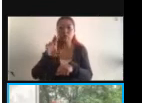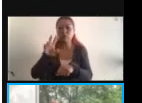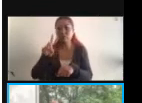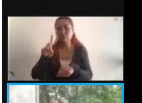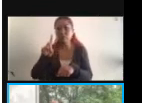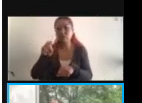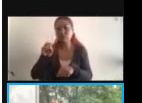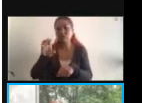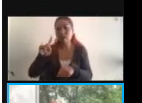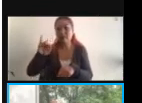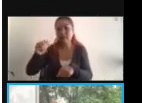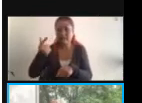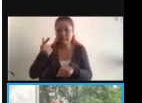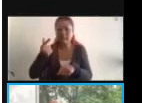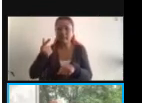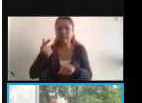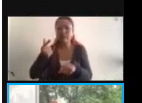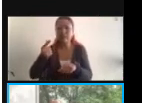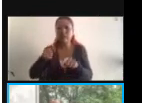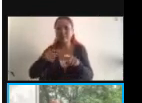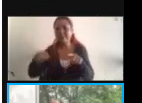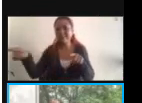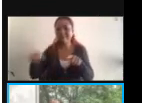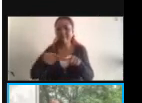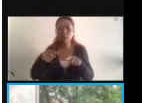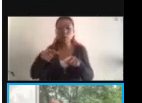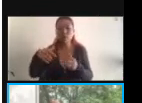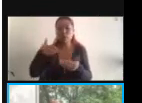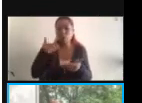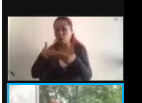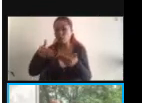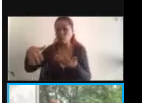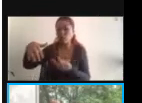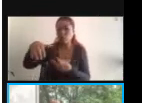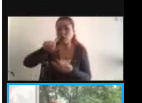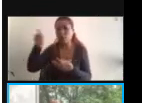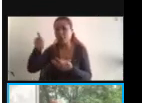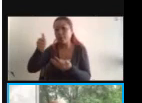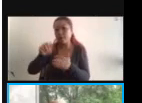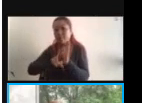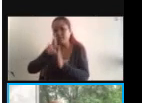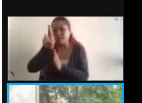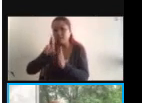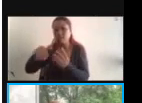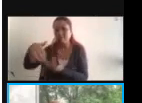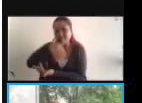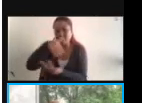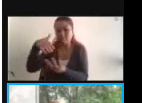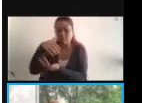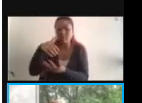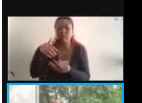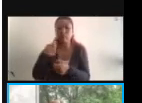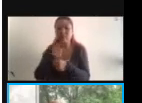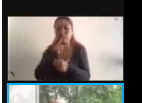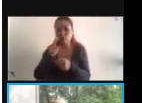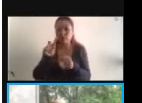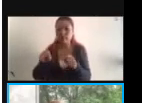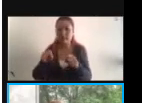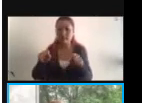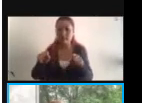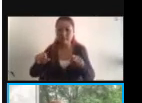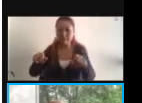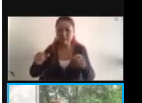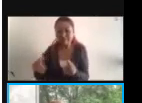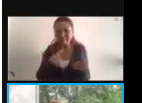also rendezvousing with the another vehicle and all those things through having crew members outside the confines